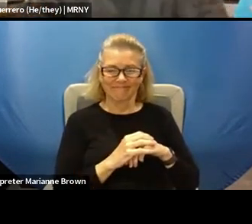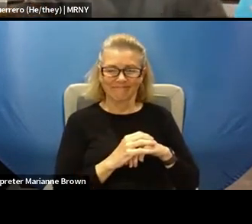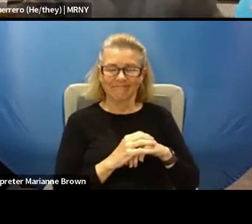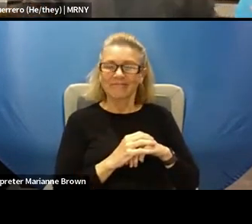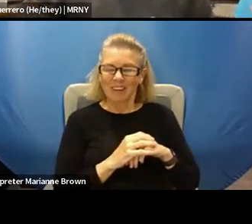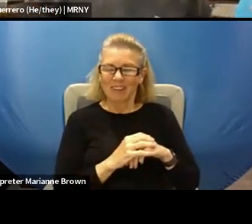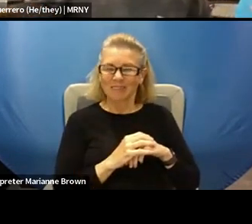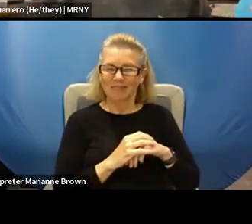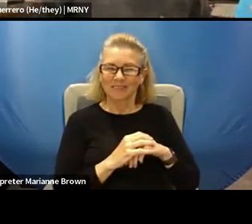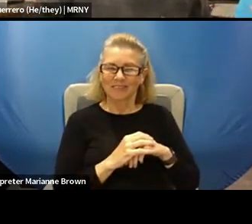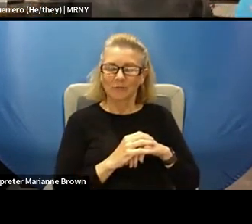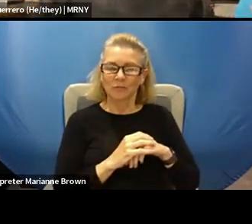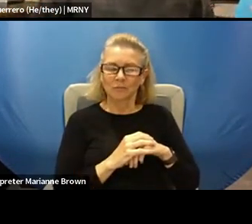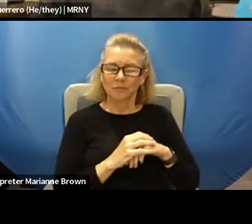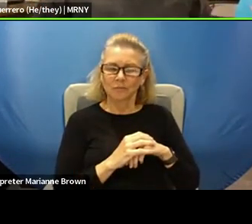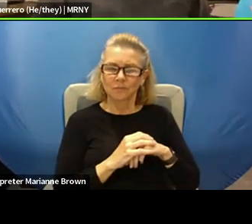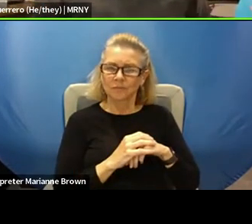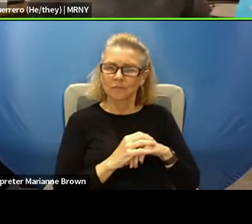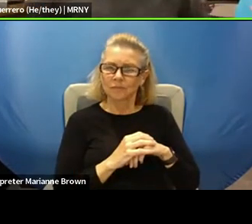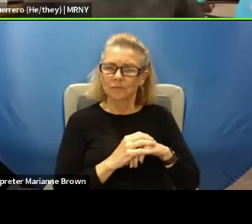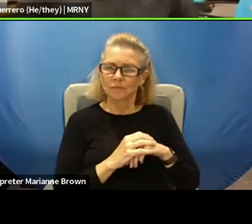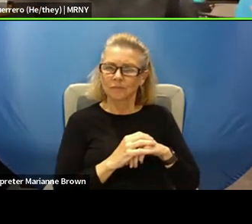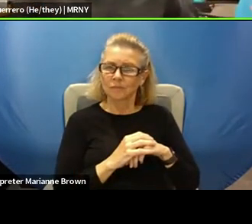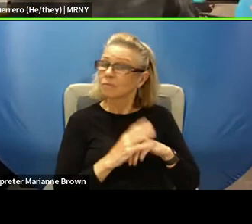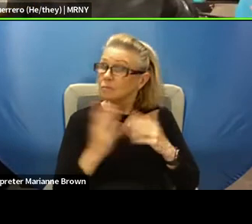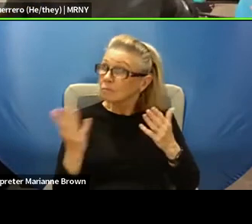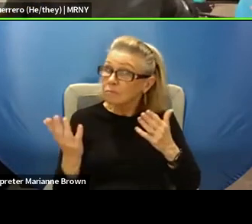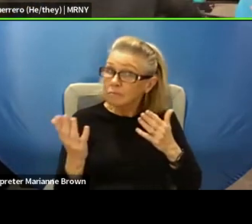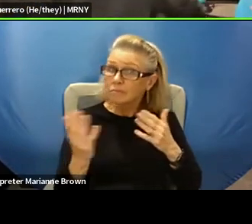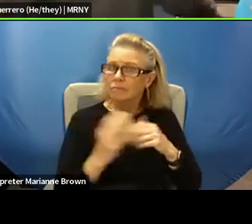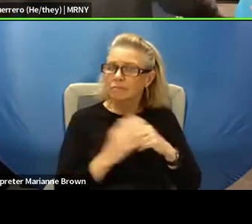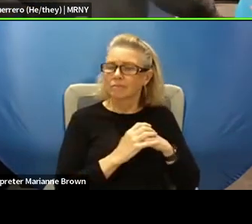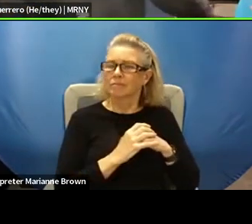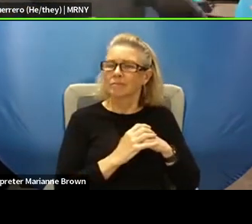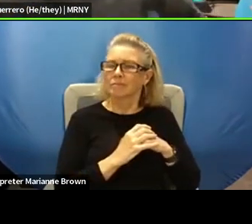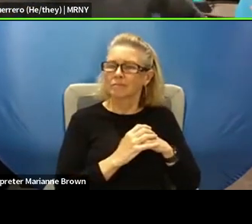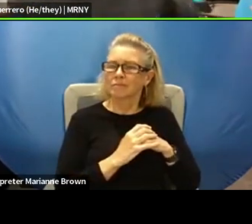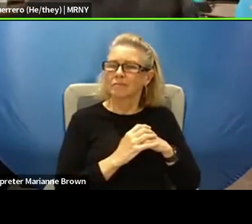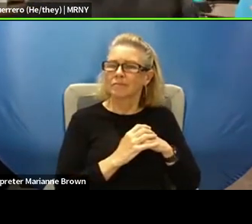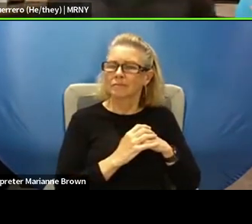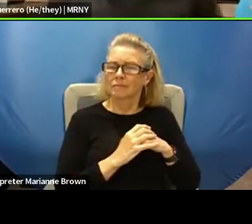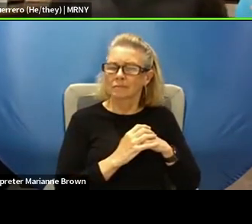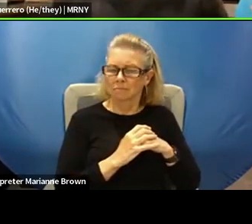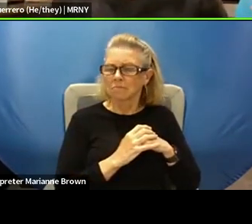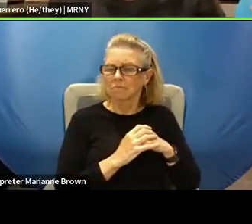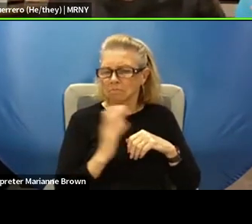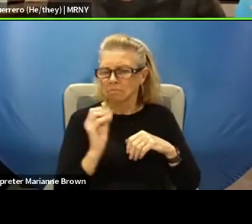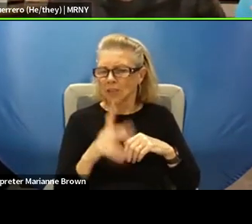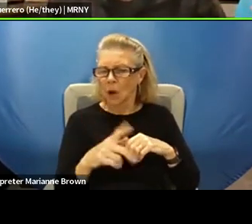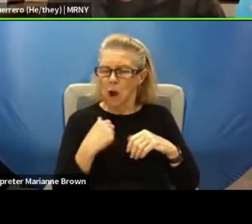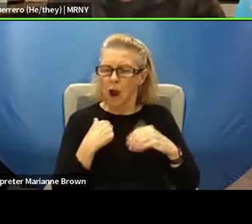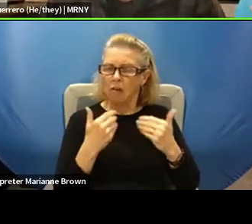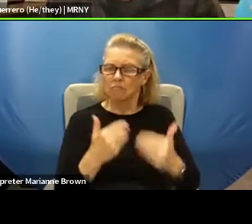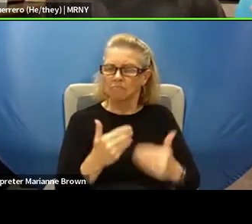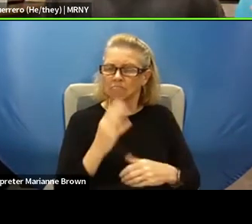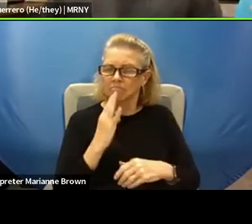Okay. So Again, oh, sorry, go ahead. yeah, I can go ahead.